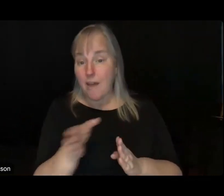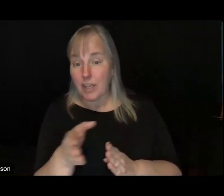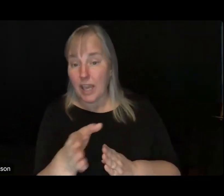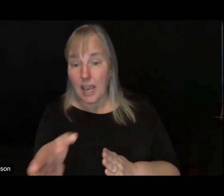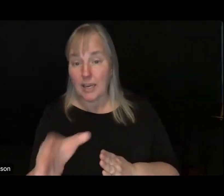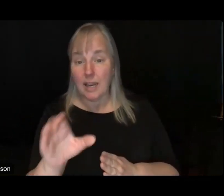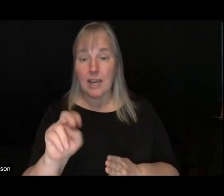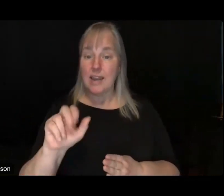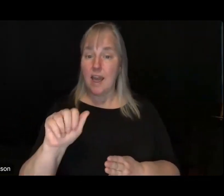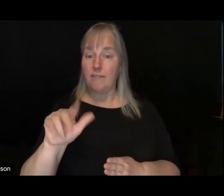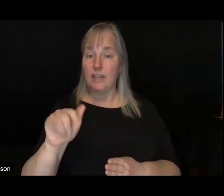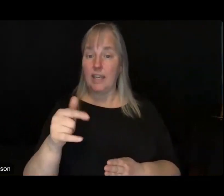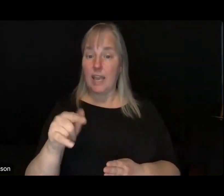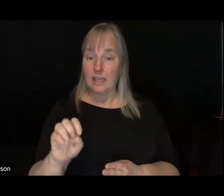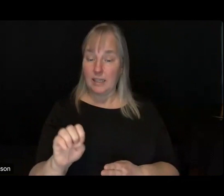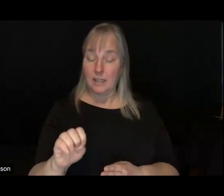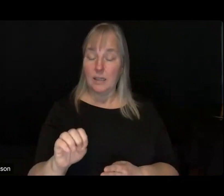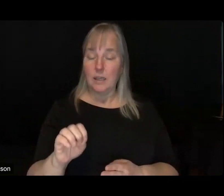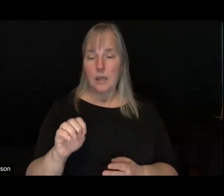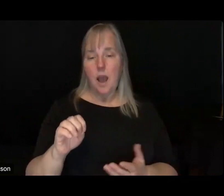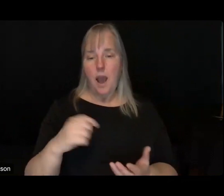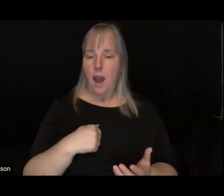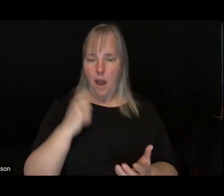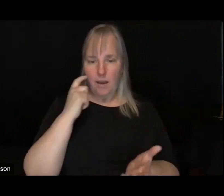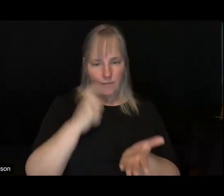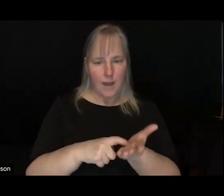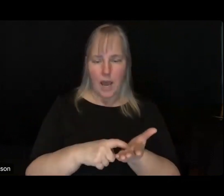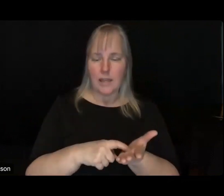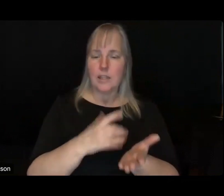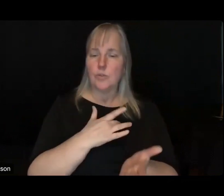tends to be sort of a